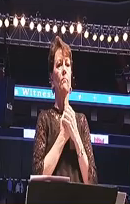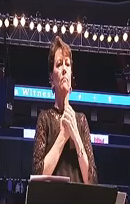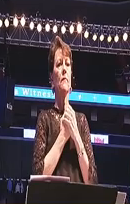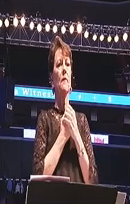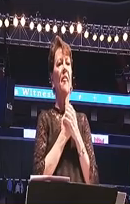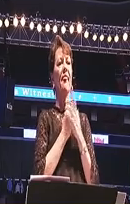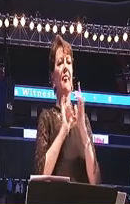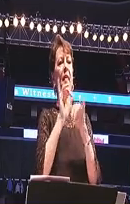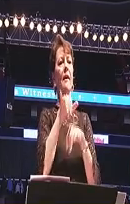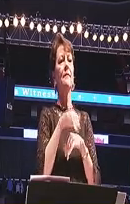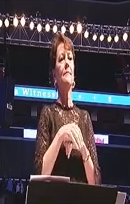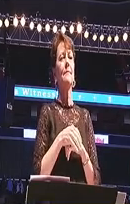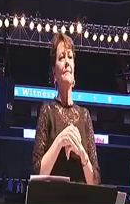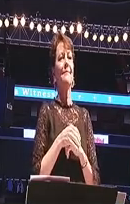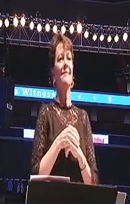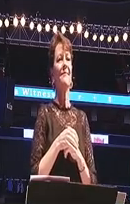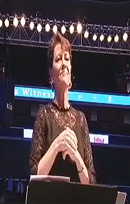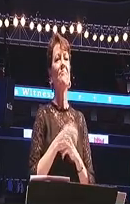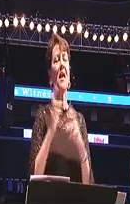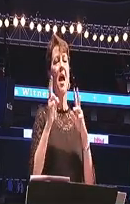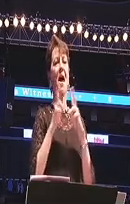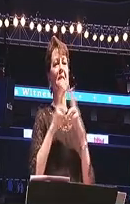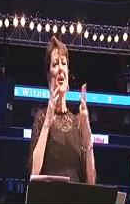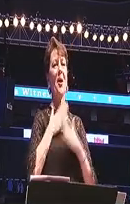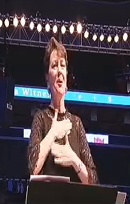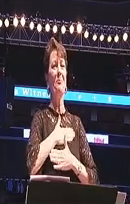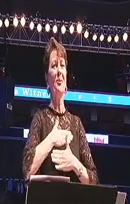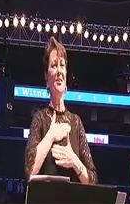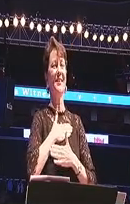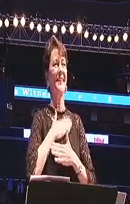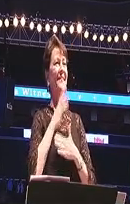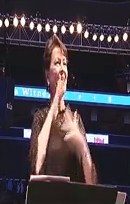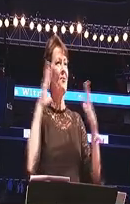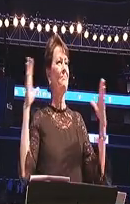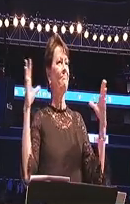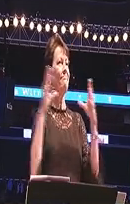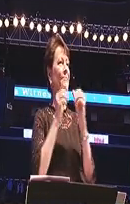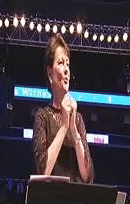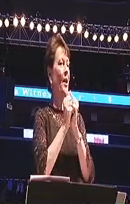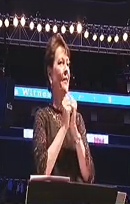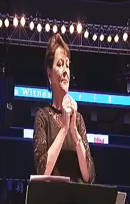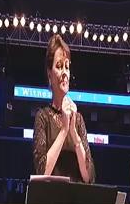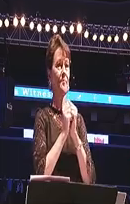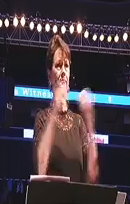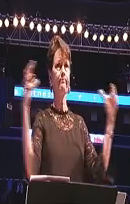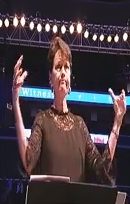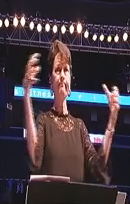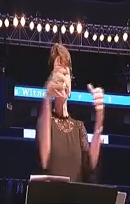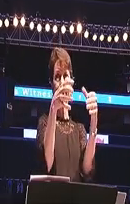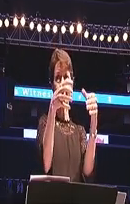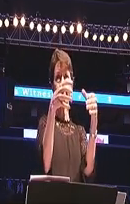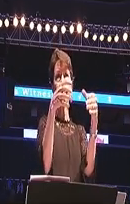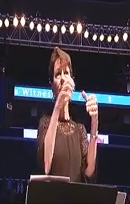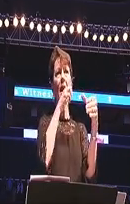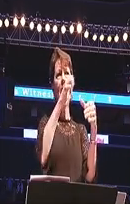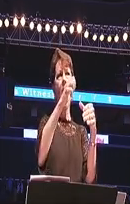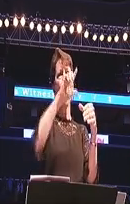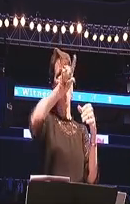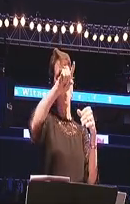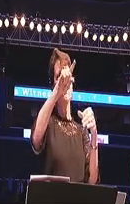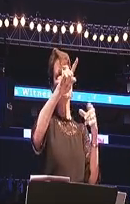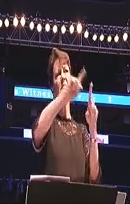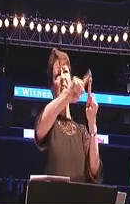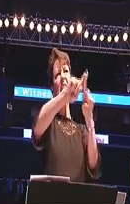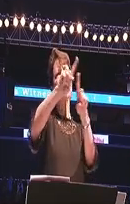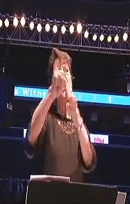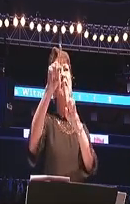I'm so very grateful that we are all gathered here today, that we have gathered not only from the different cities in the